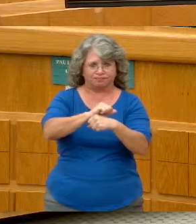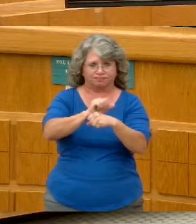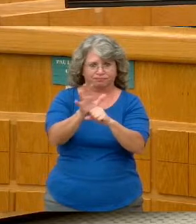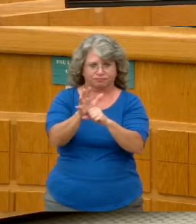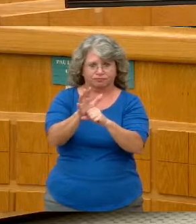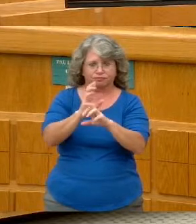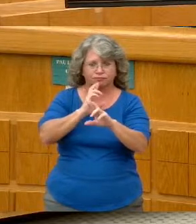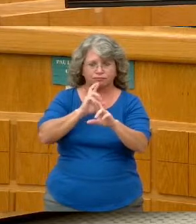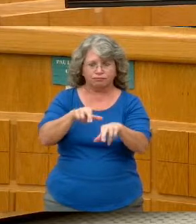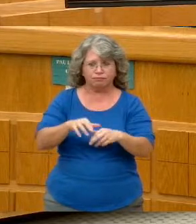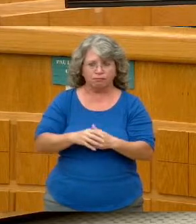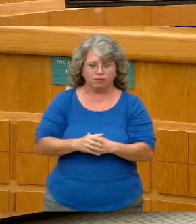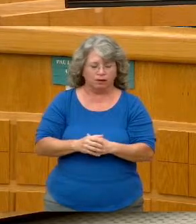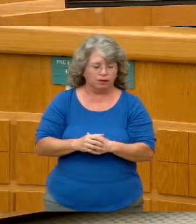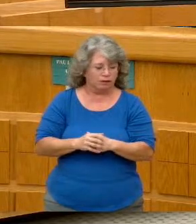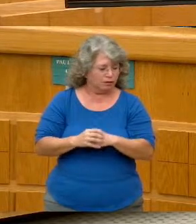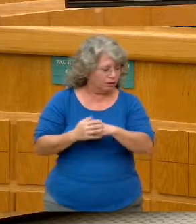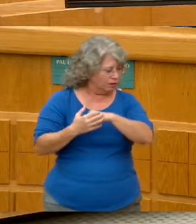COVID-19 report.